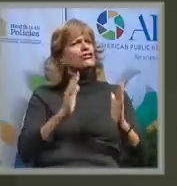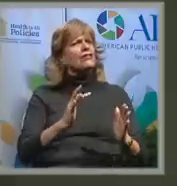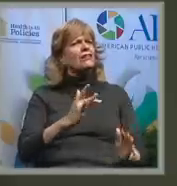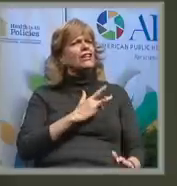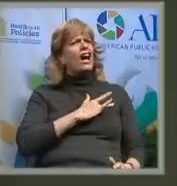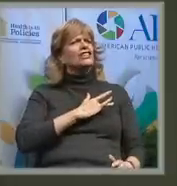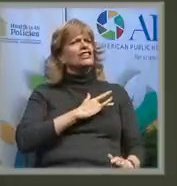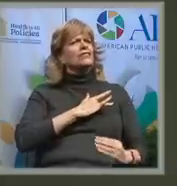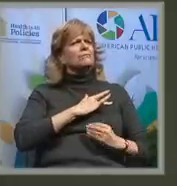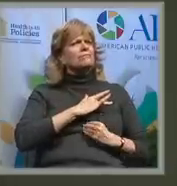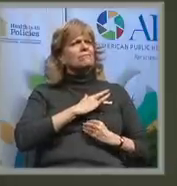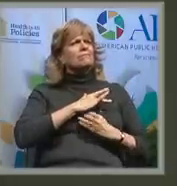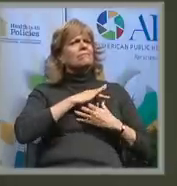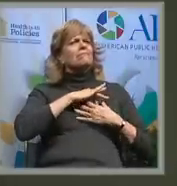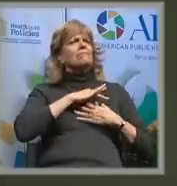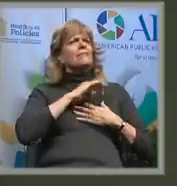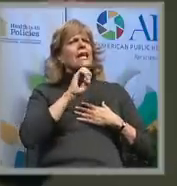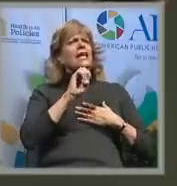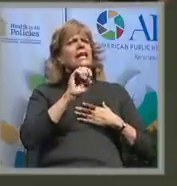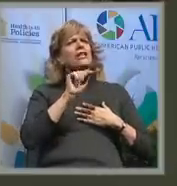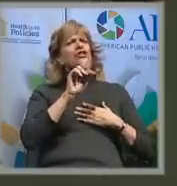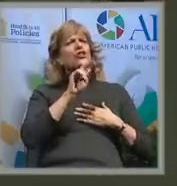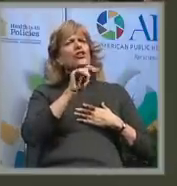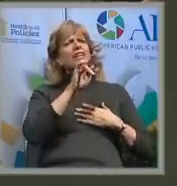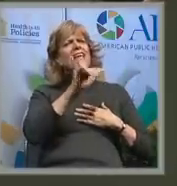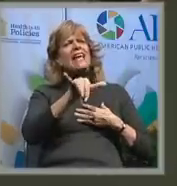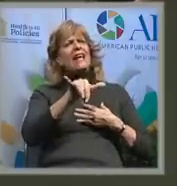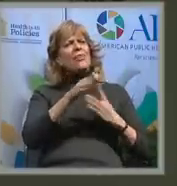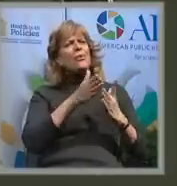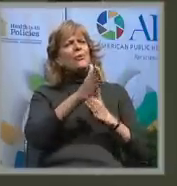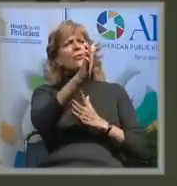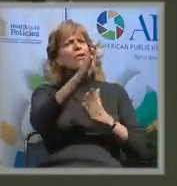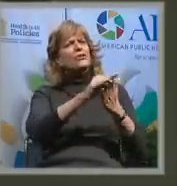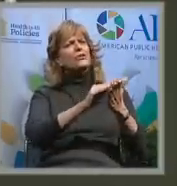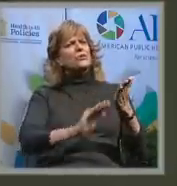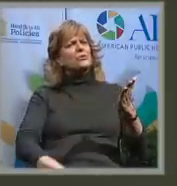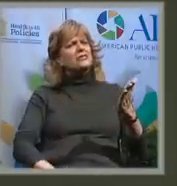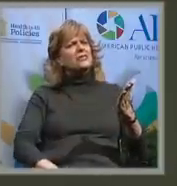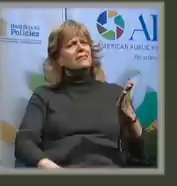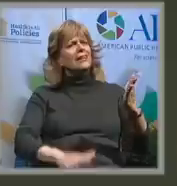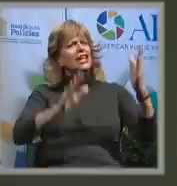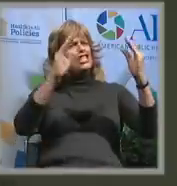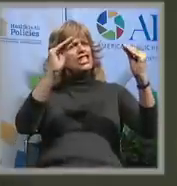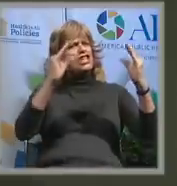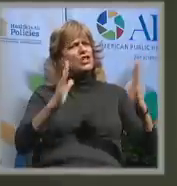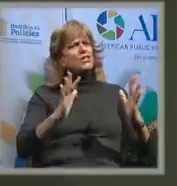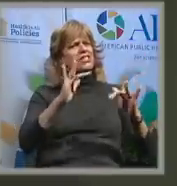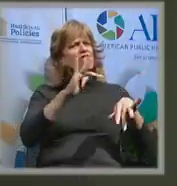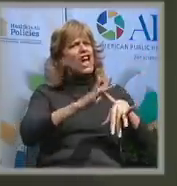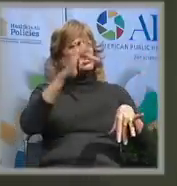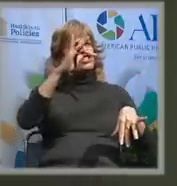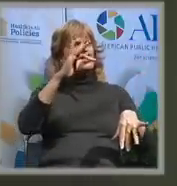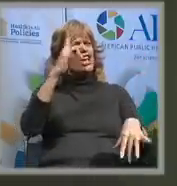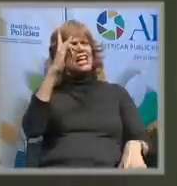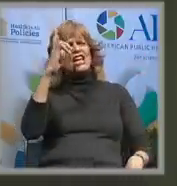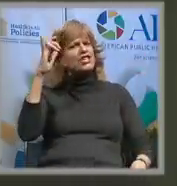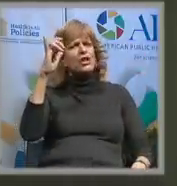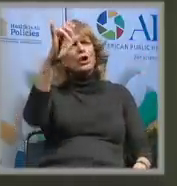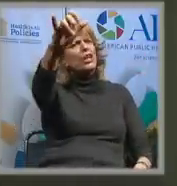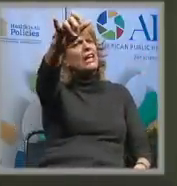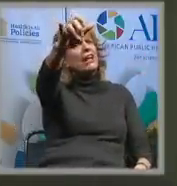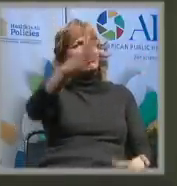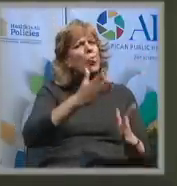touch eternity through their students. Teachers touch eternity through